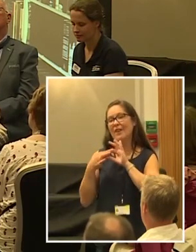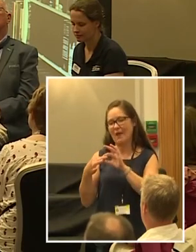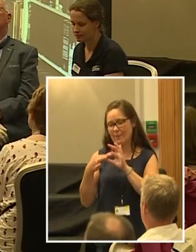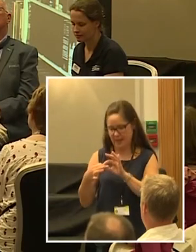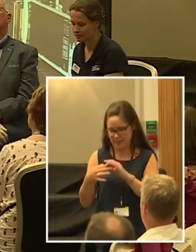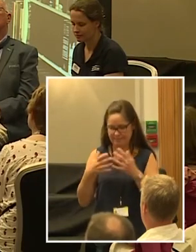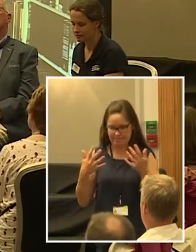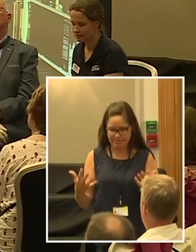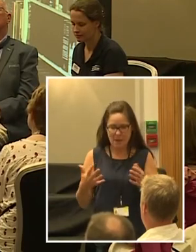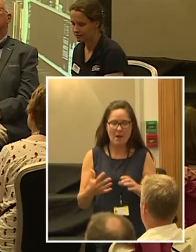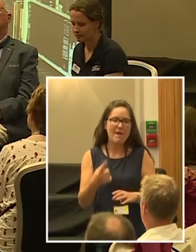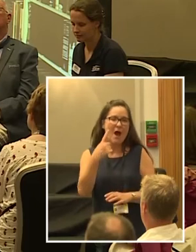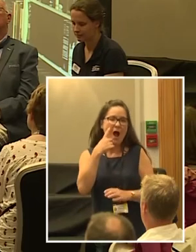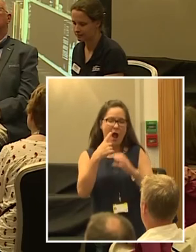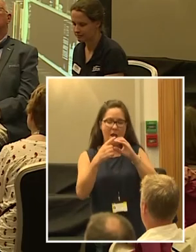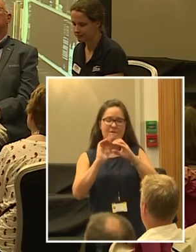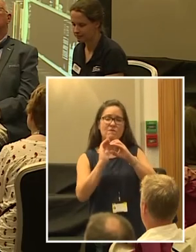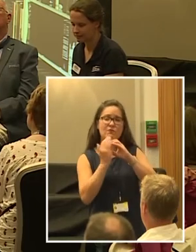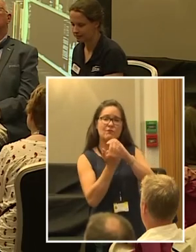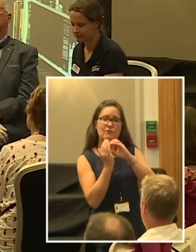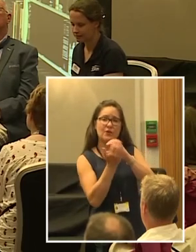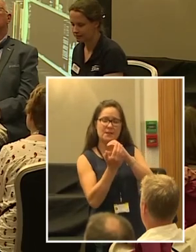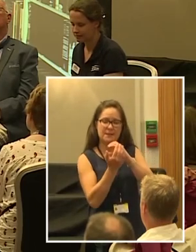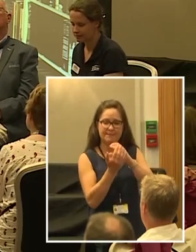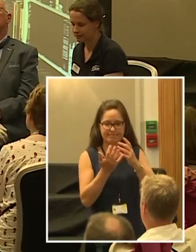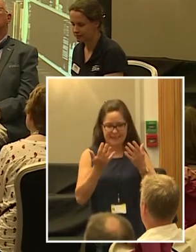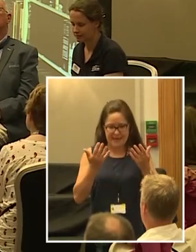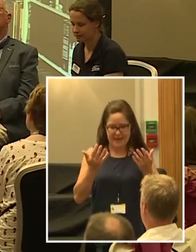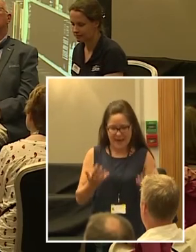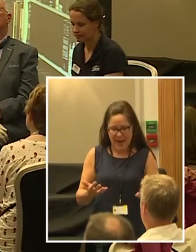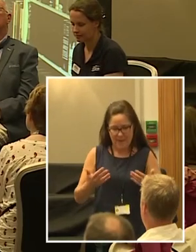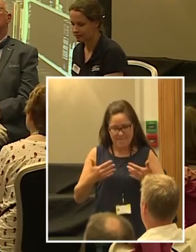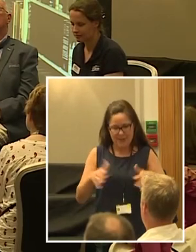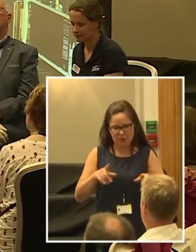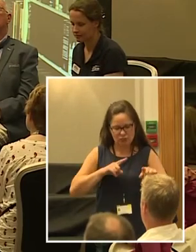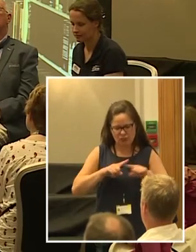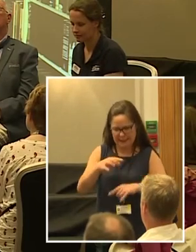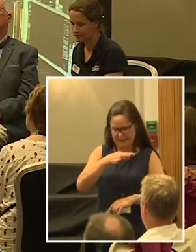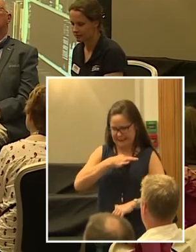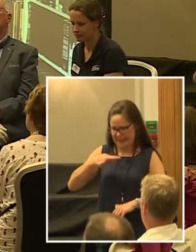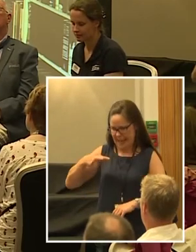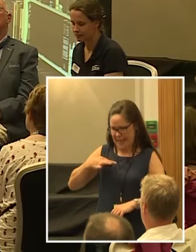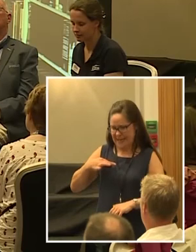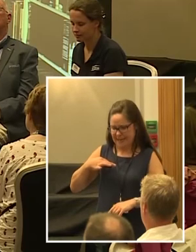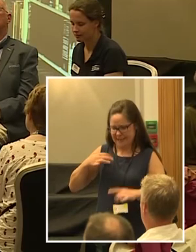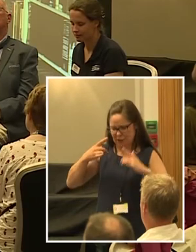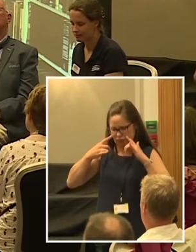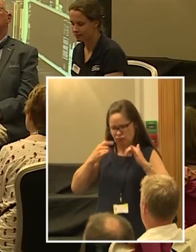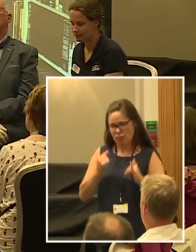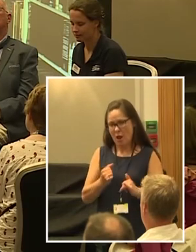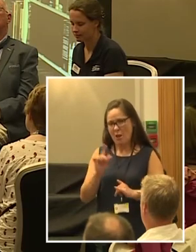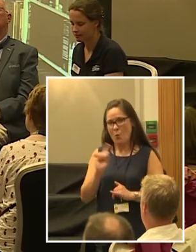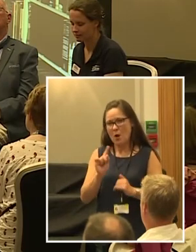eye, we are now in the process of applying for permission to do a trial of